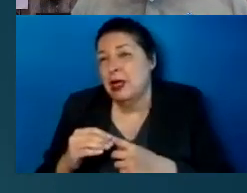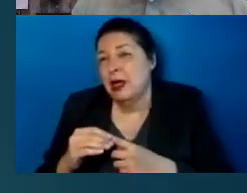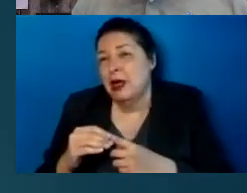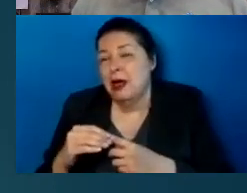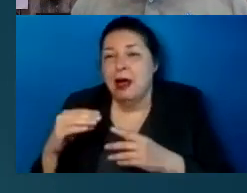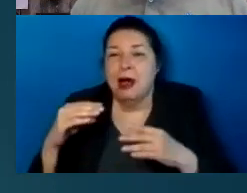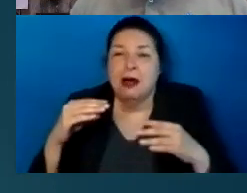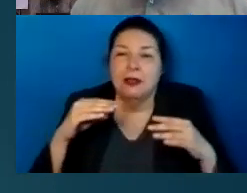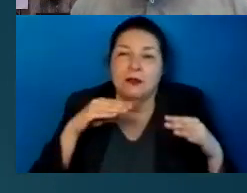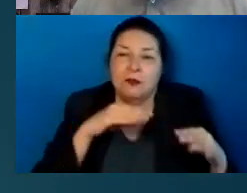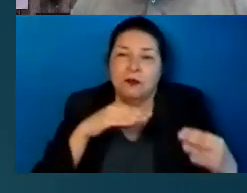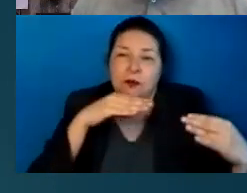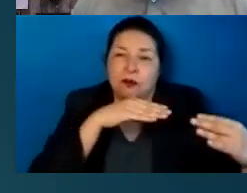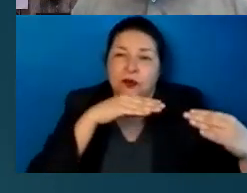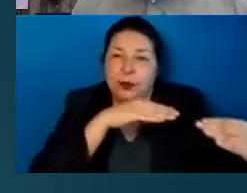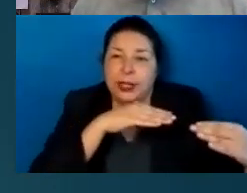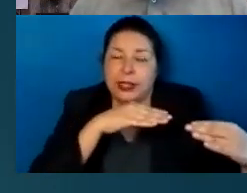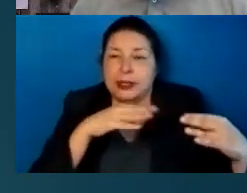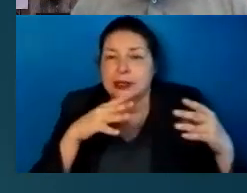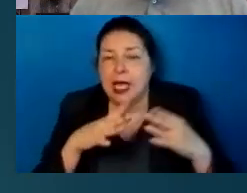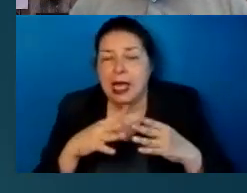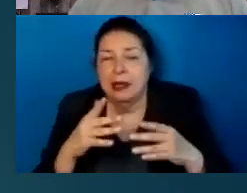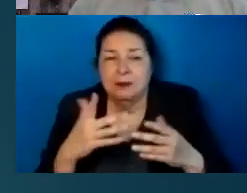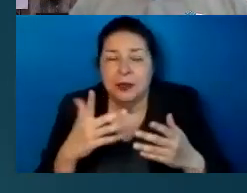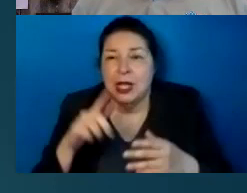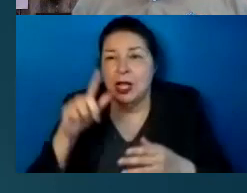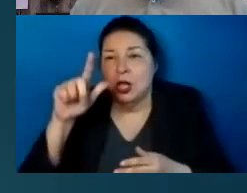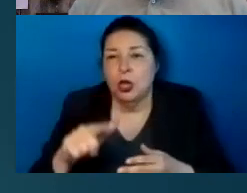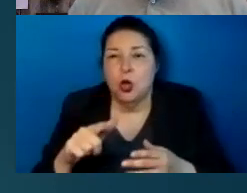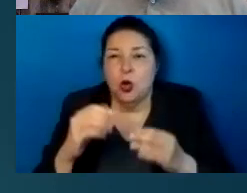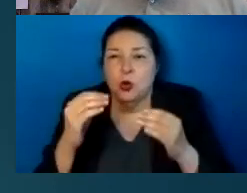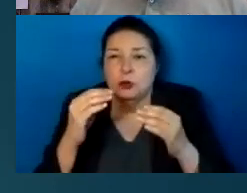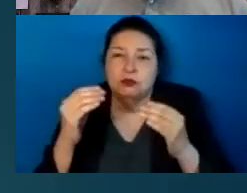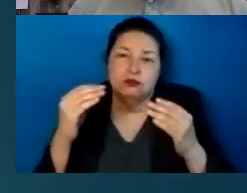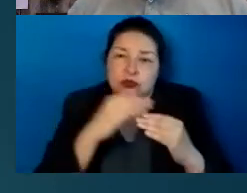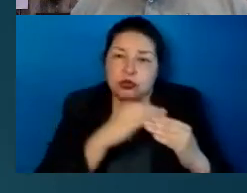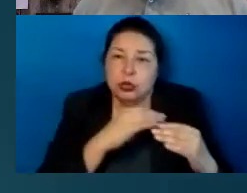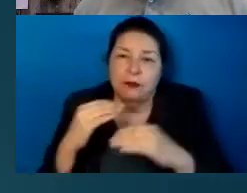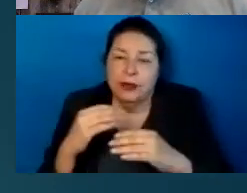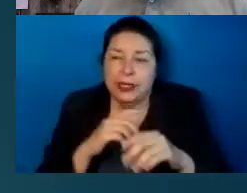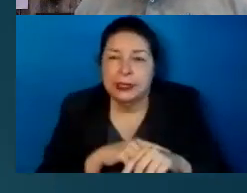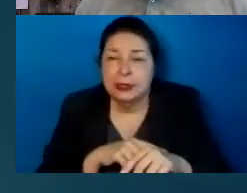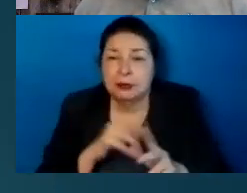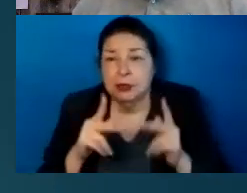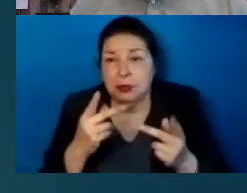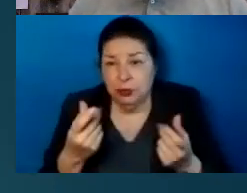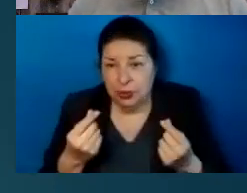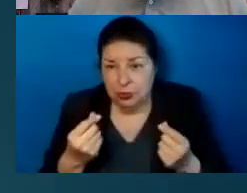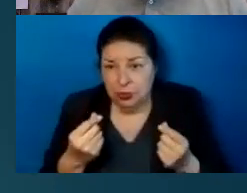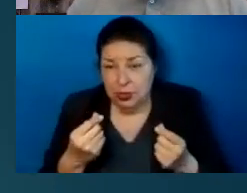low traffic times now during the pandemic, people tend to push the boundaries of the speed